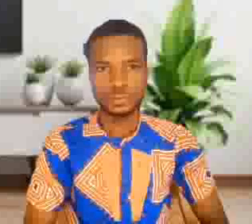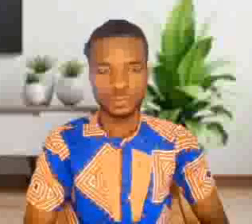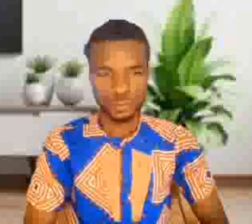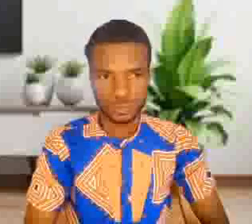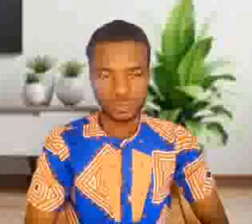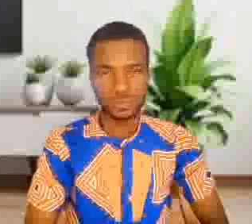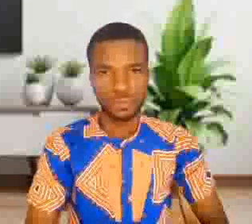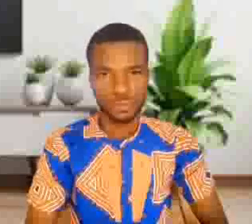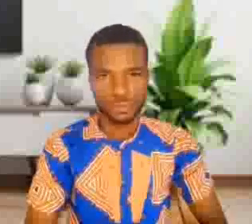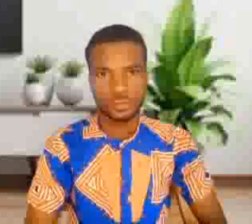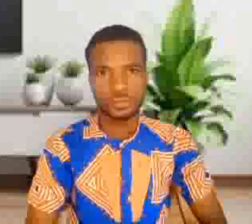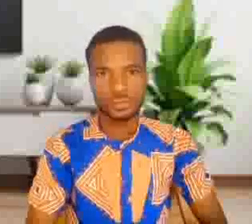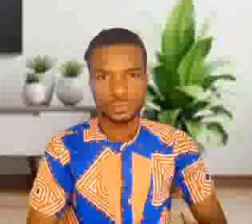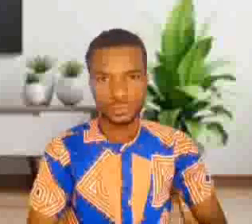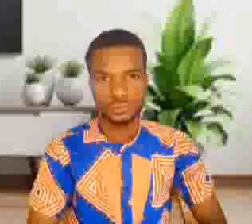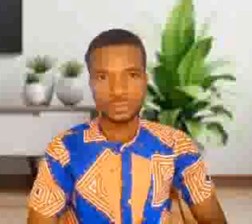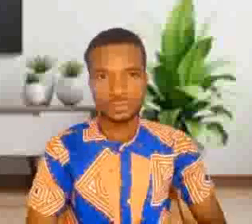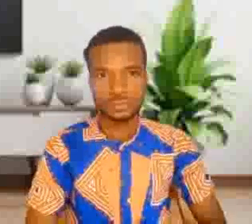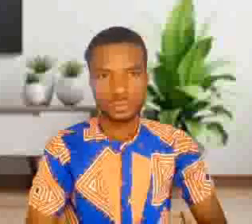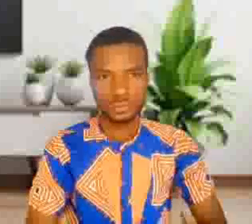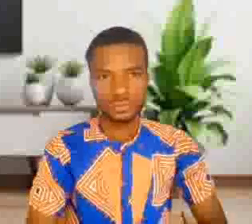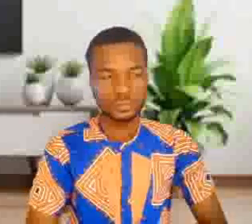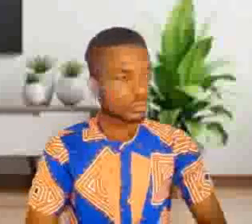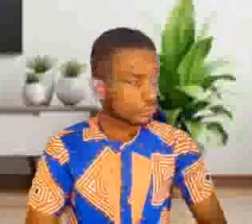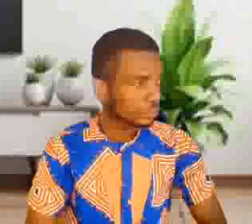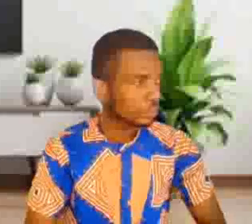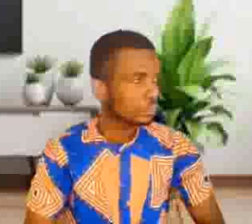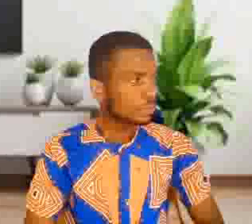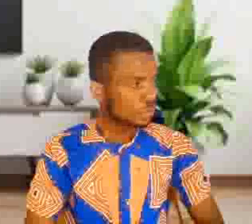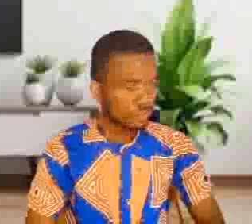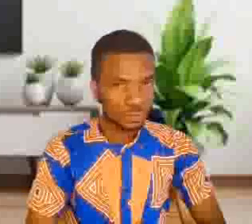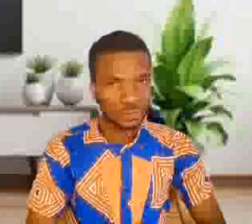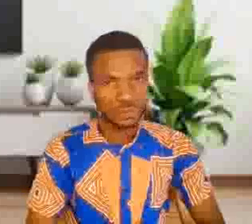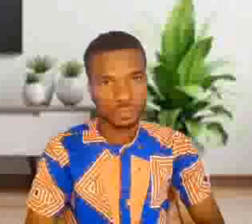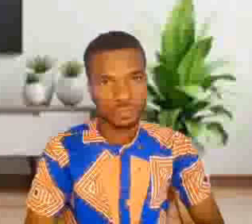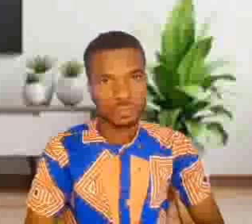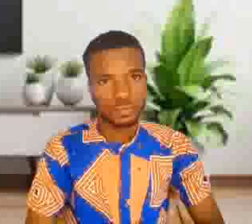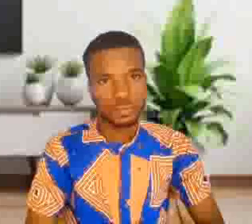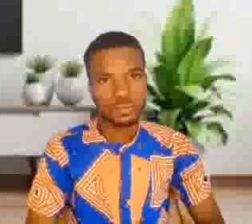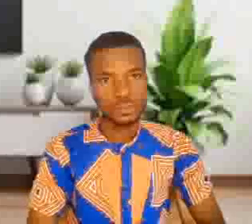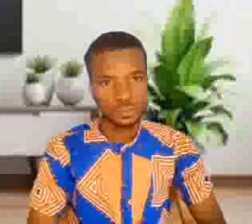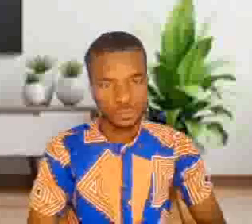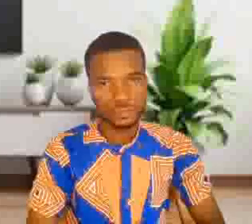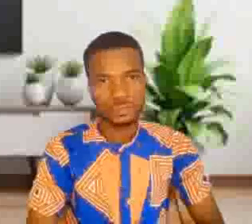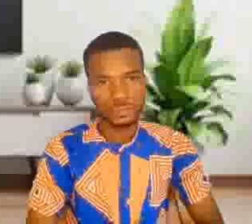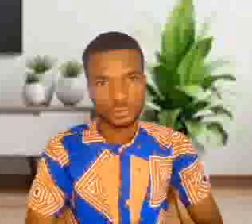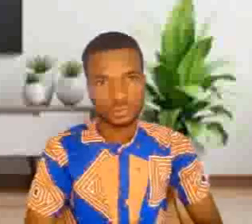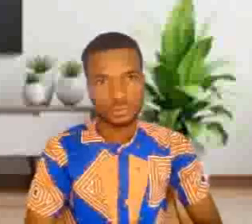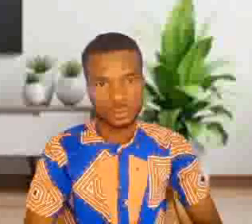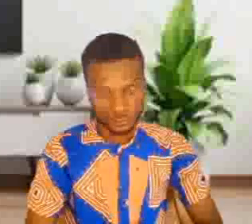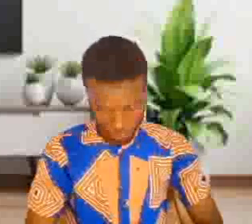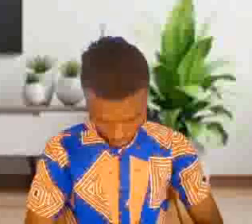him. When you cut off a man's hand, the hand will still be shaking because there is life in the blood. The natural life